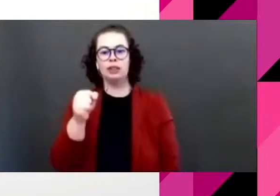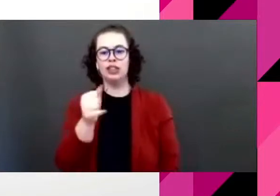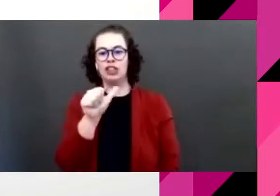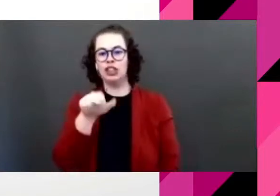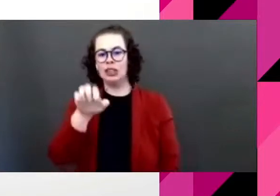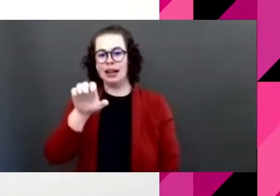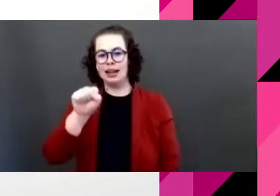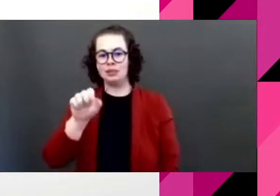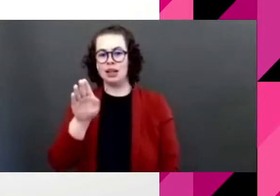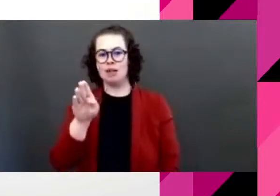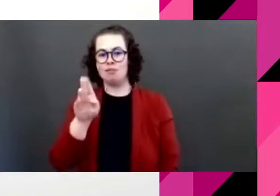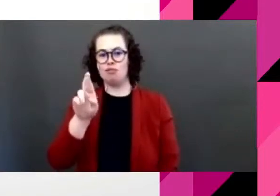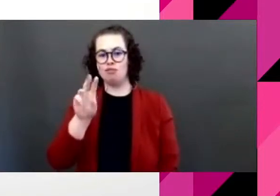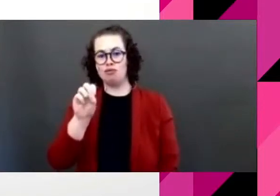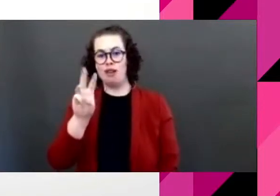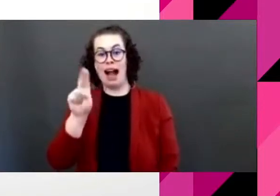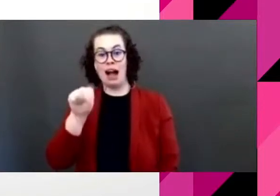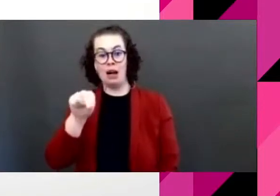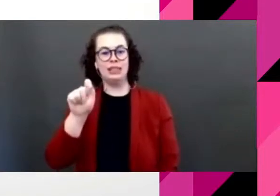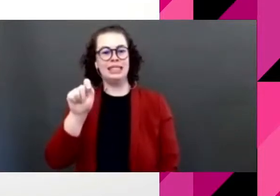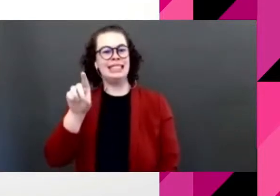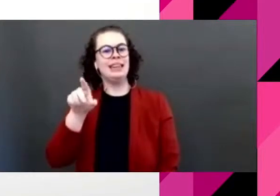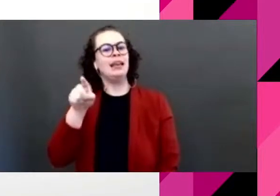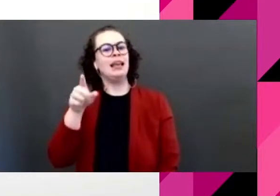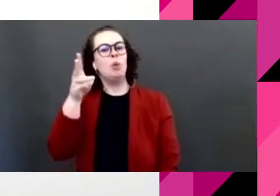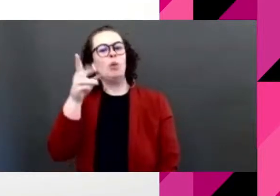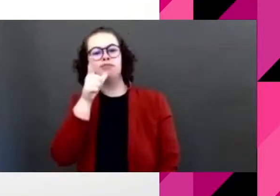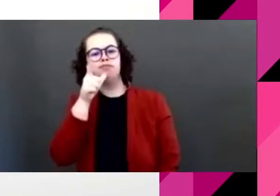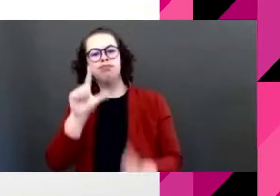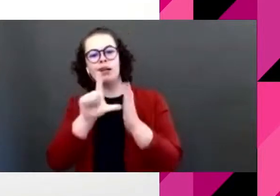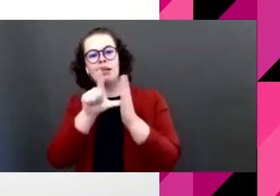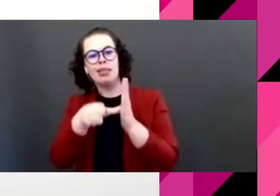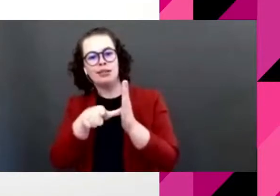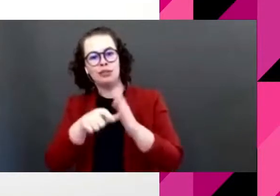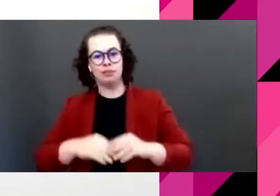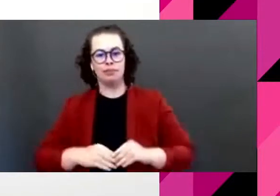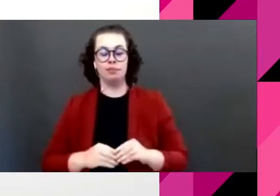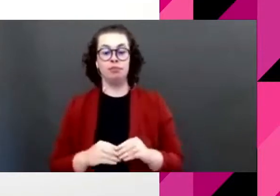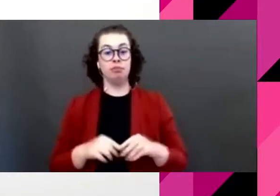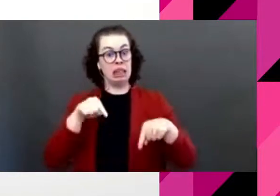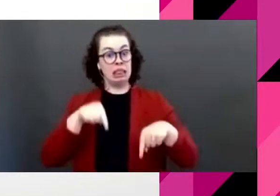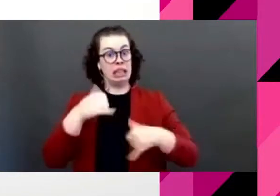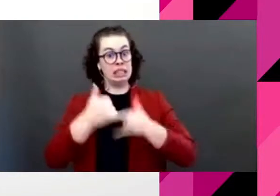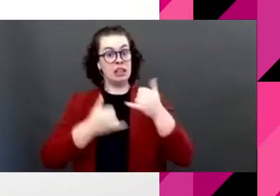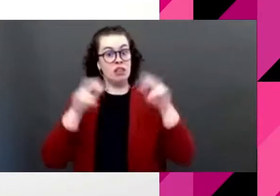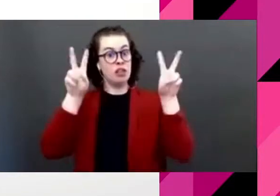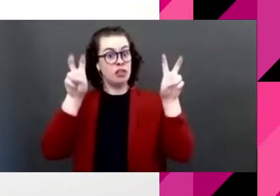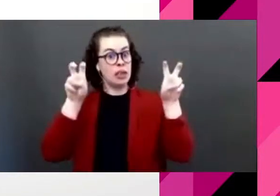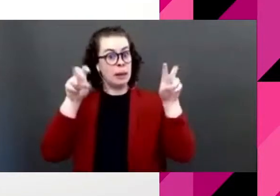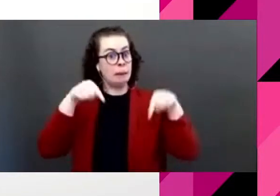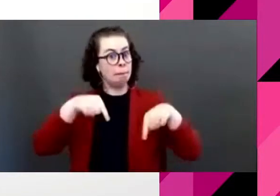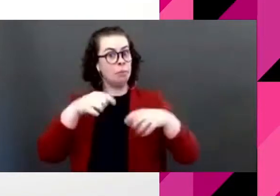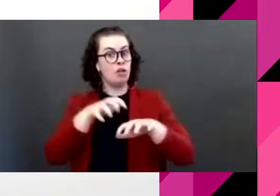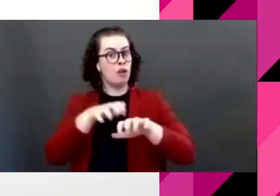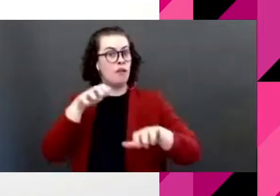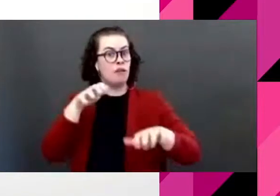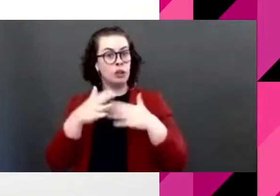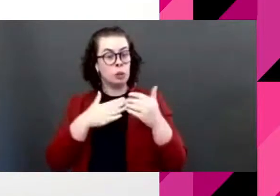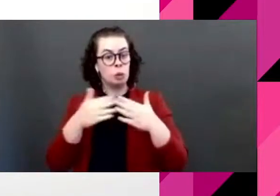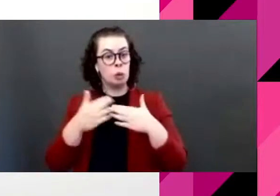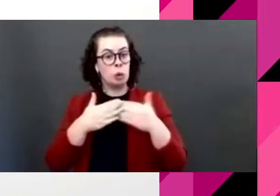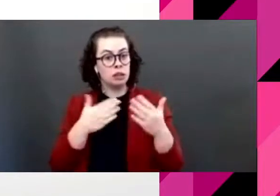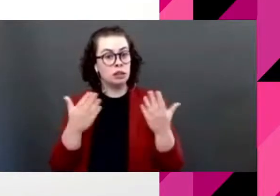deliver address later in the day. And this year, the theme of the conference will focus on facilitating